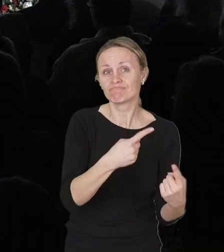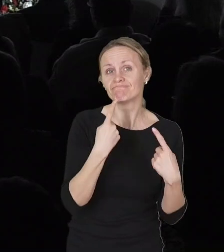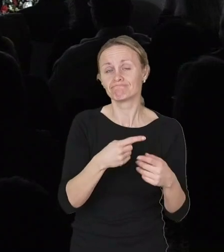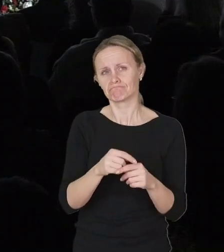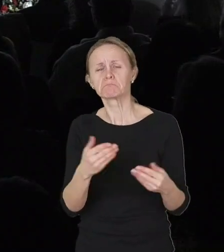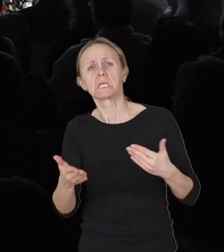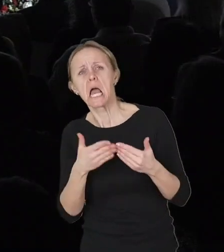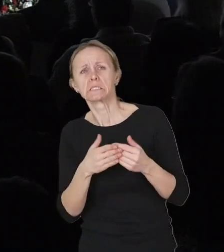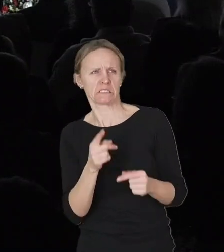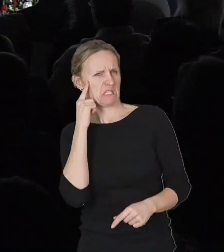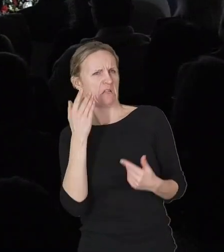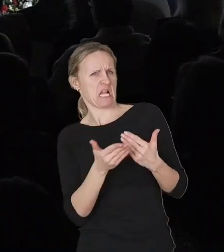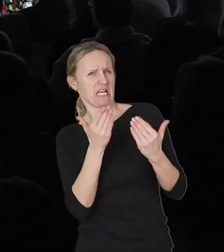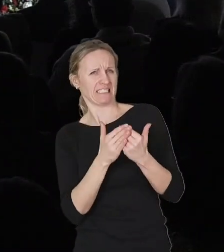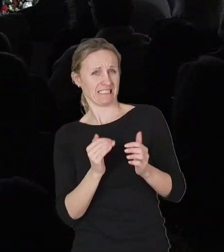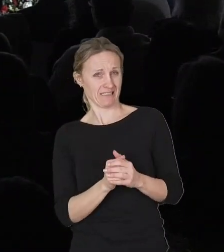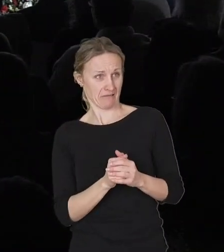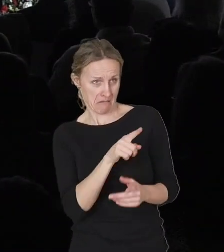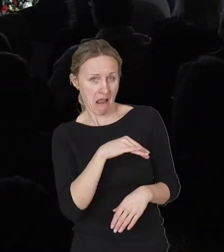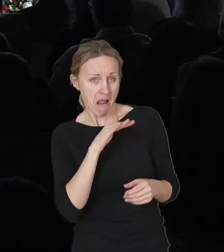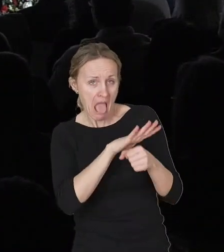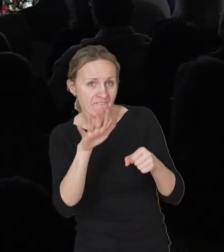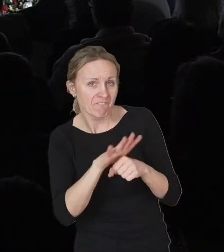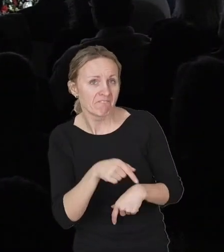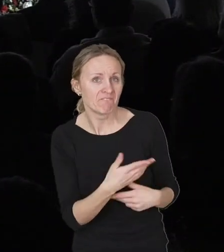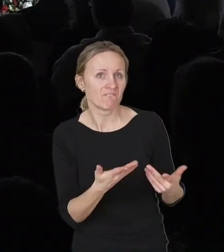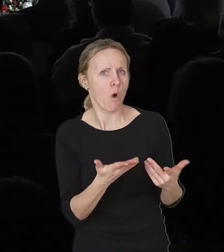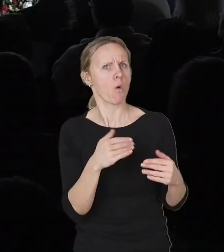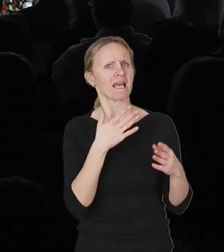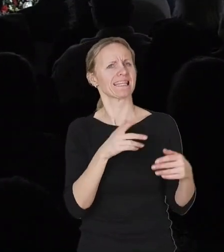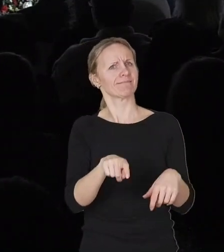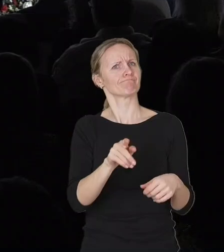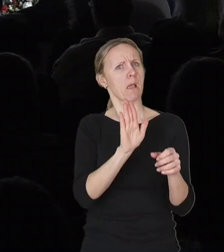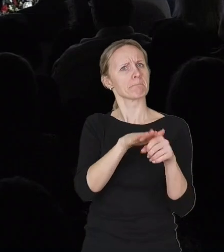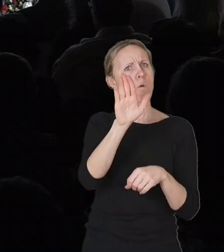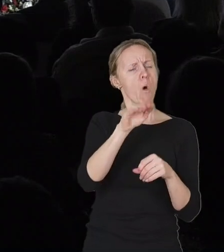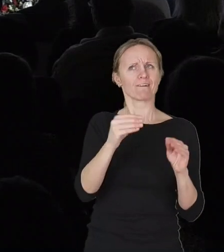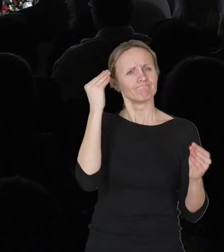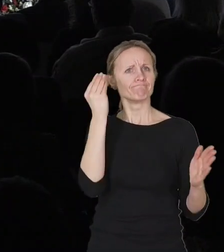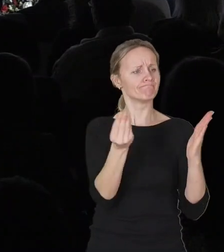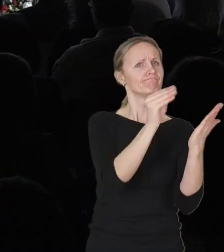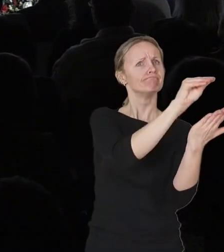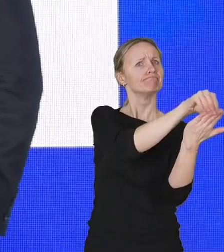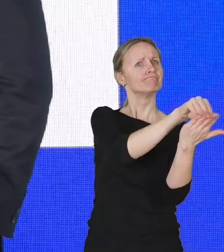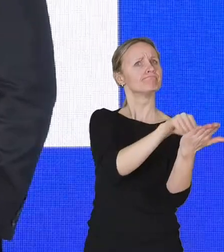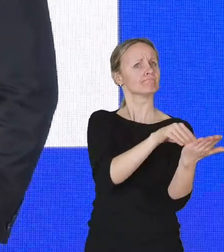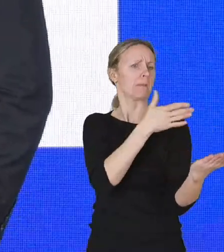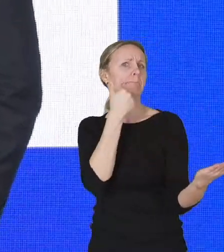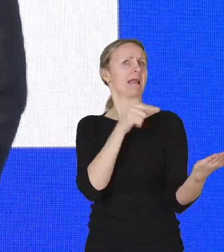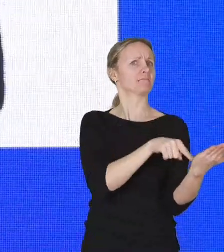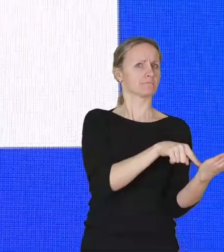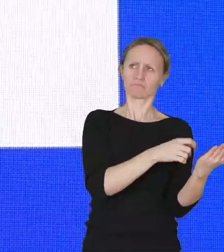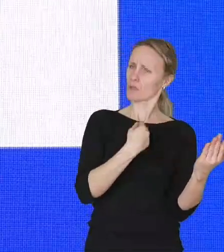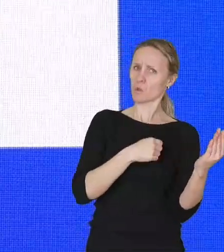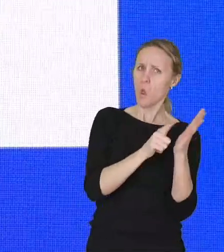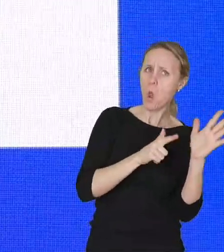some concepts from the legal framework is the right approach. How do you feel about it? Well, we should